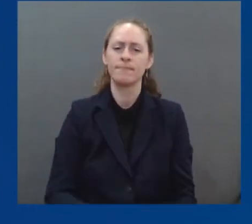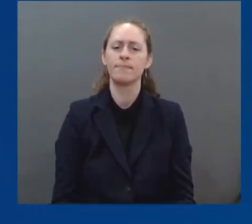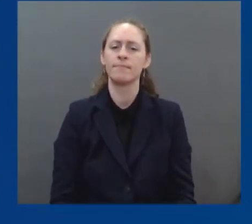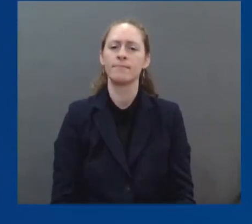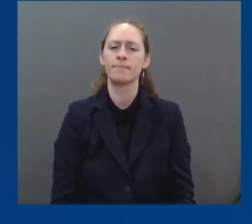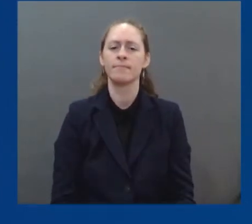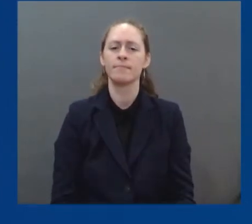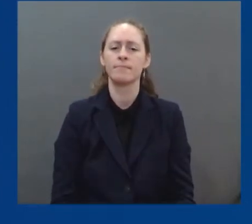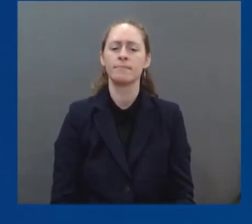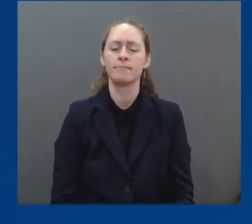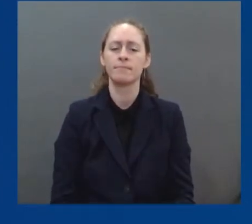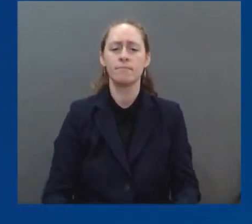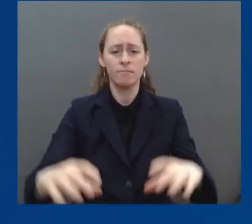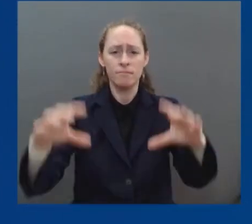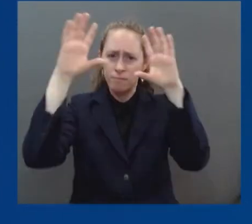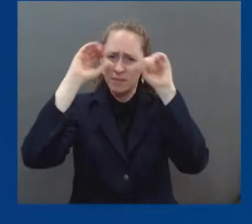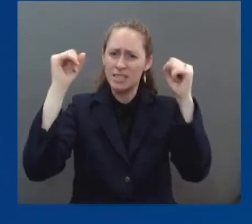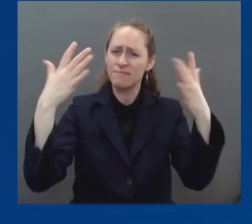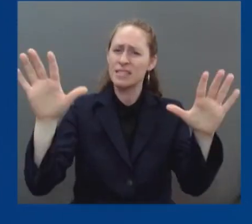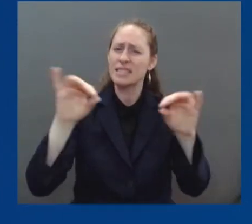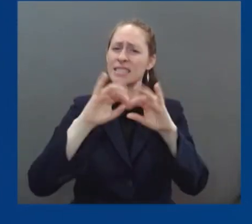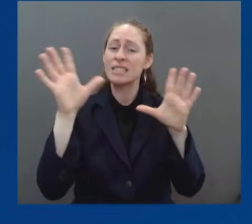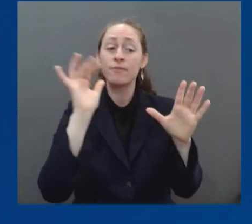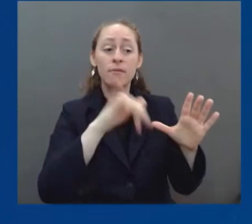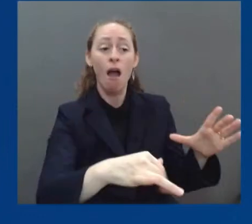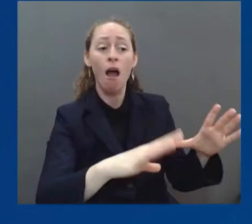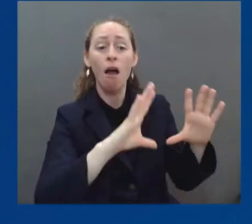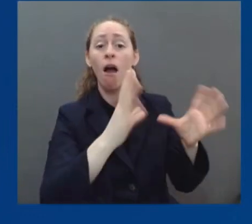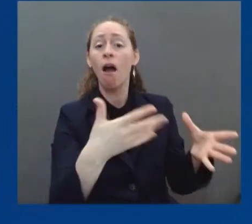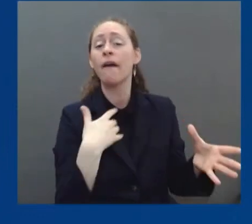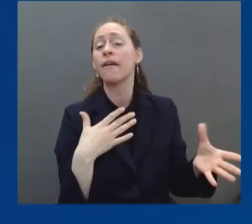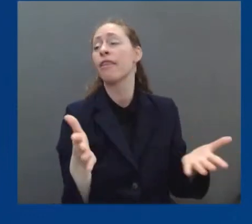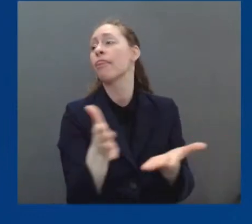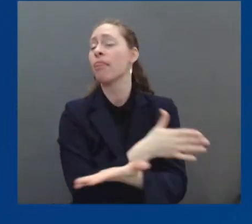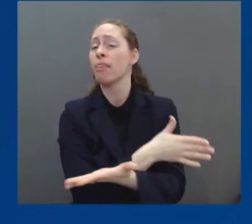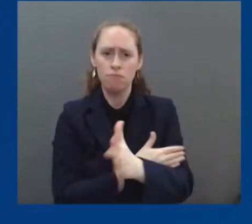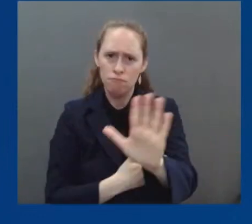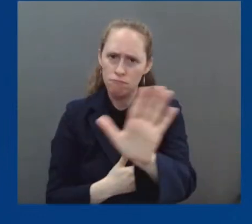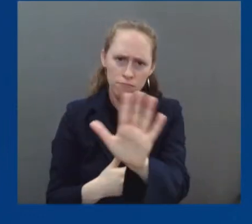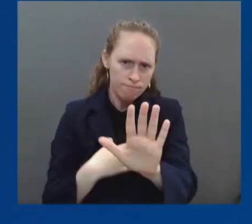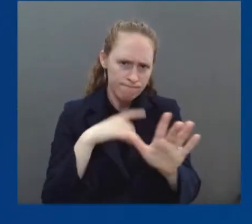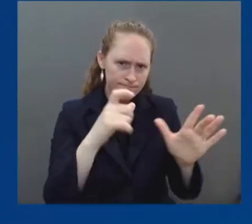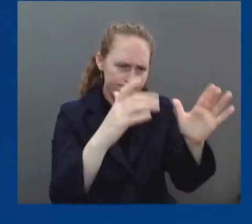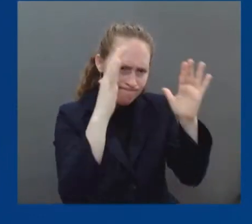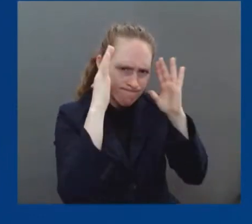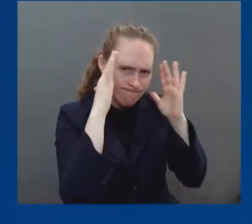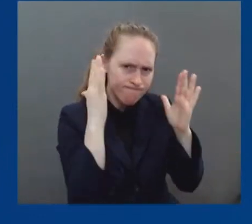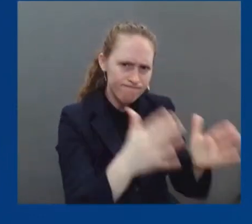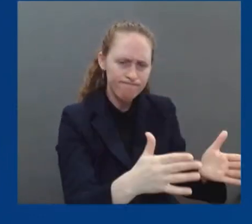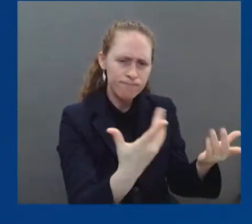against COVID-19. That also means taking on big and complex physical and mental health challenges caused by